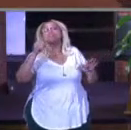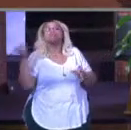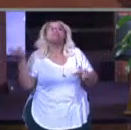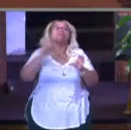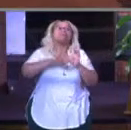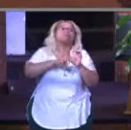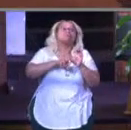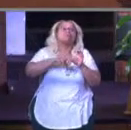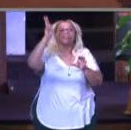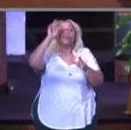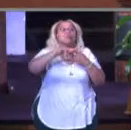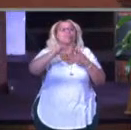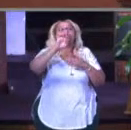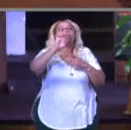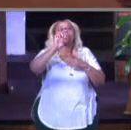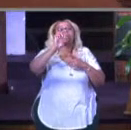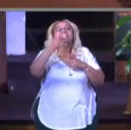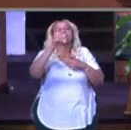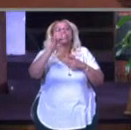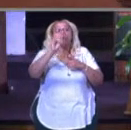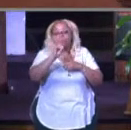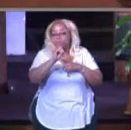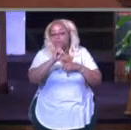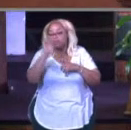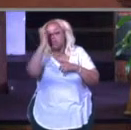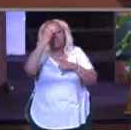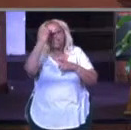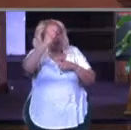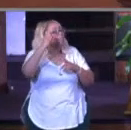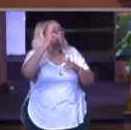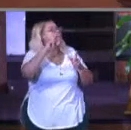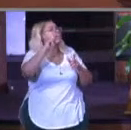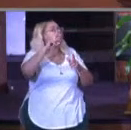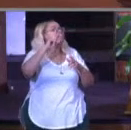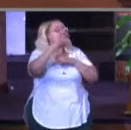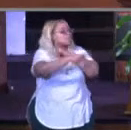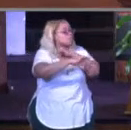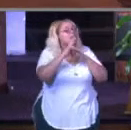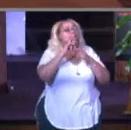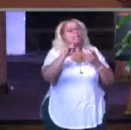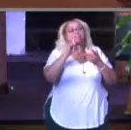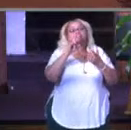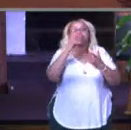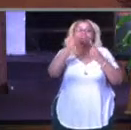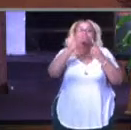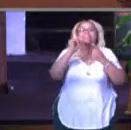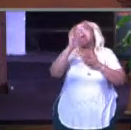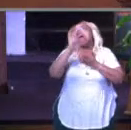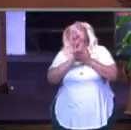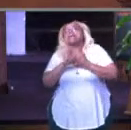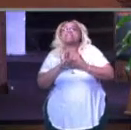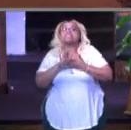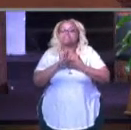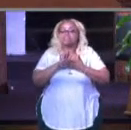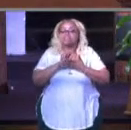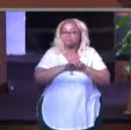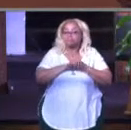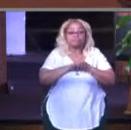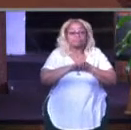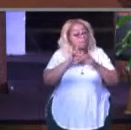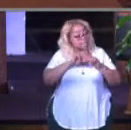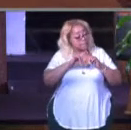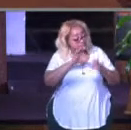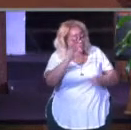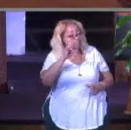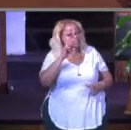chariot with that Ethiopian eunuch. He's a foreigner. He's deformed. He is considered unclean. But